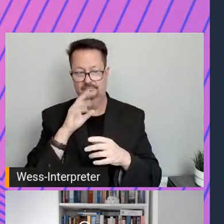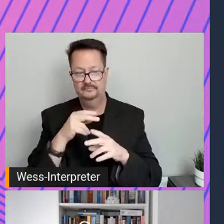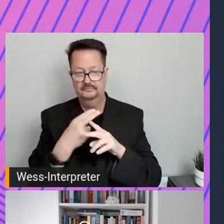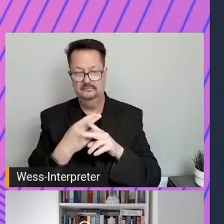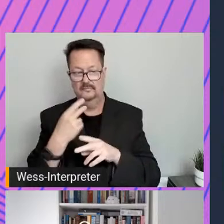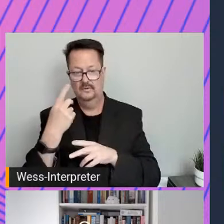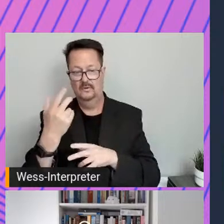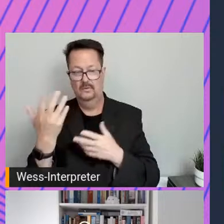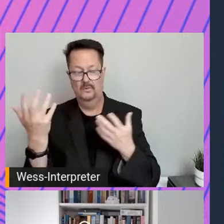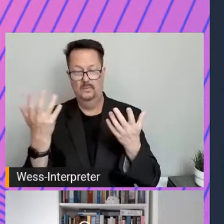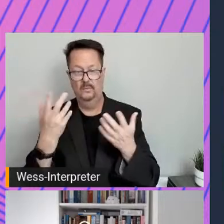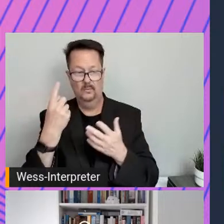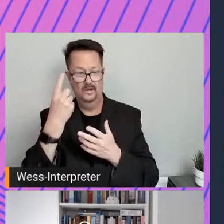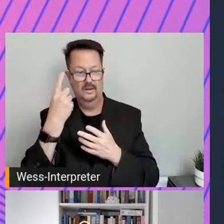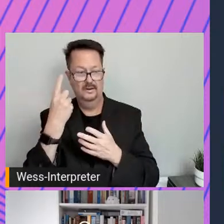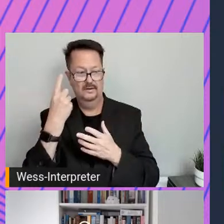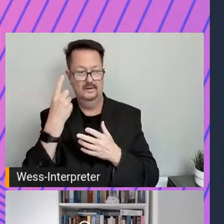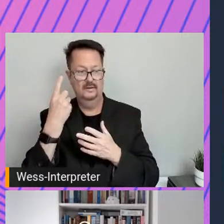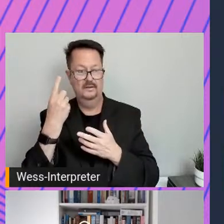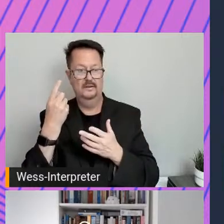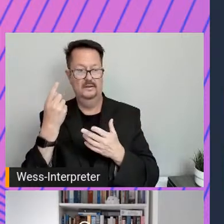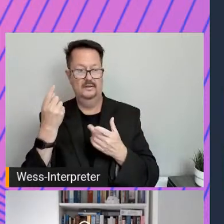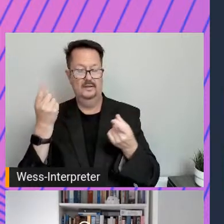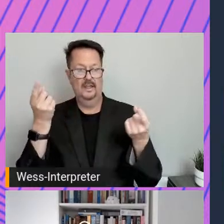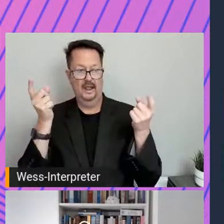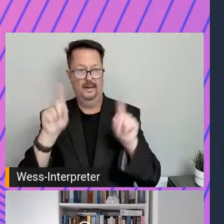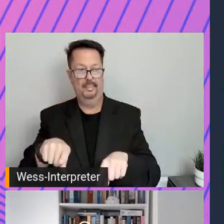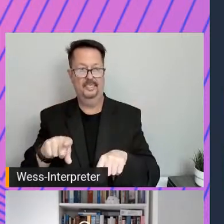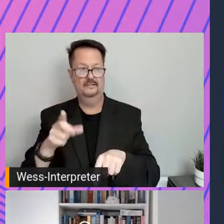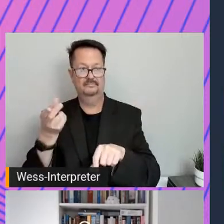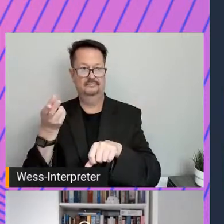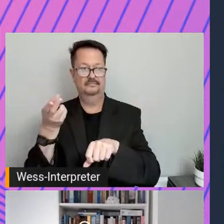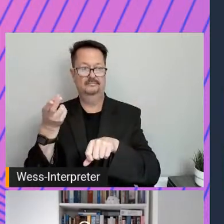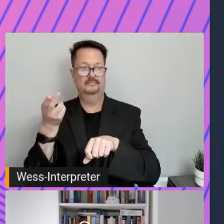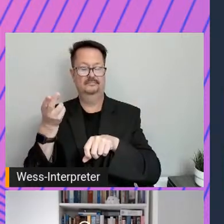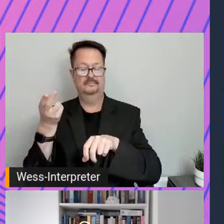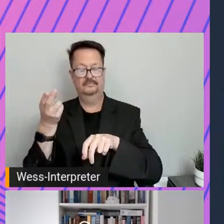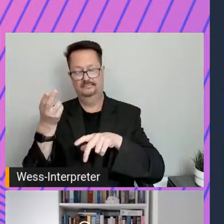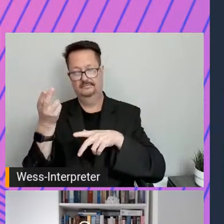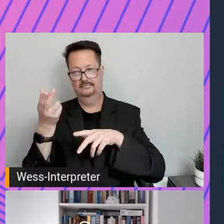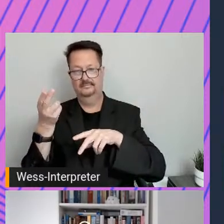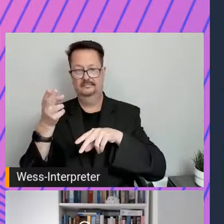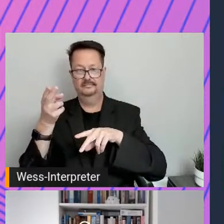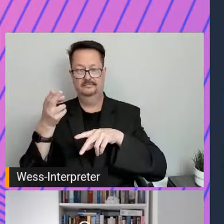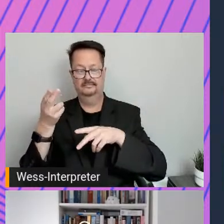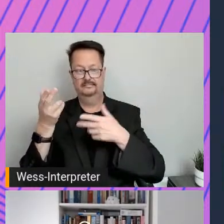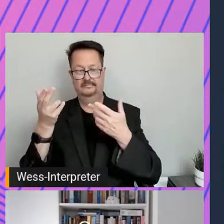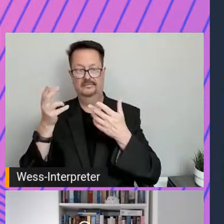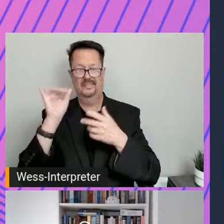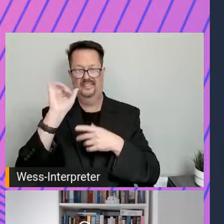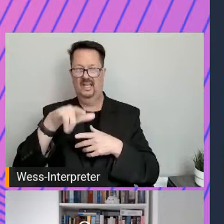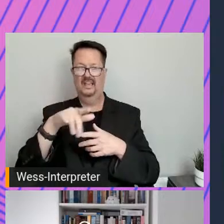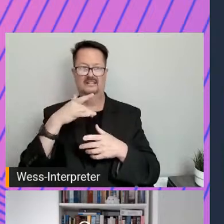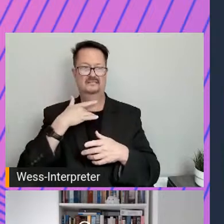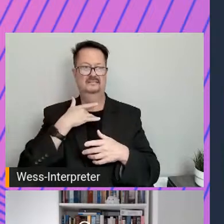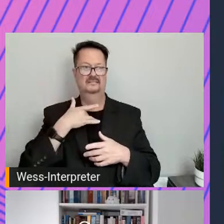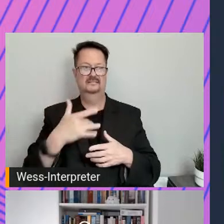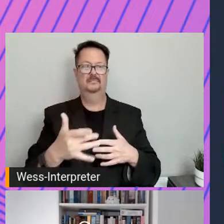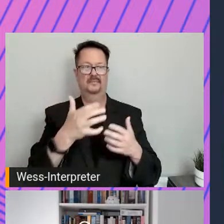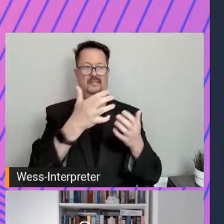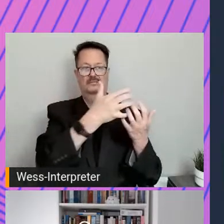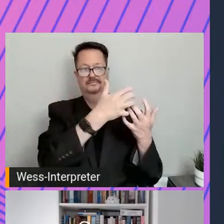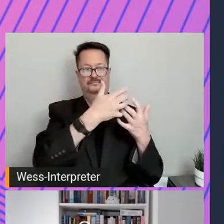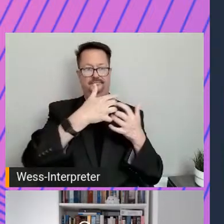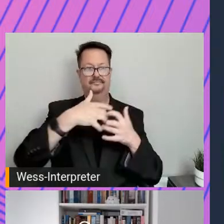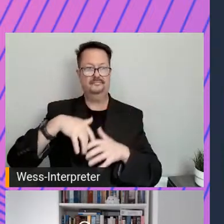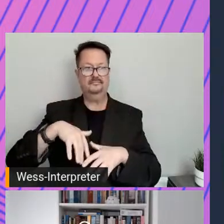actually doing when a request arrives at my service. This is a very typical workflow for a service. When